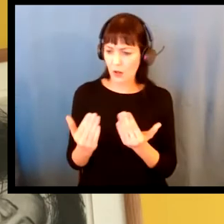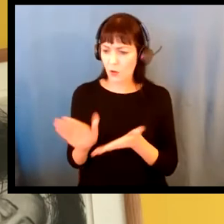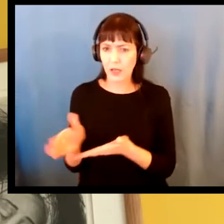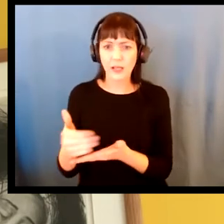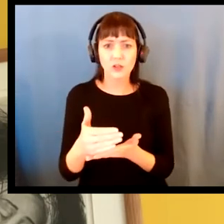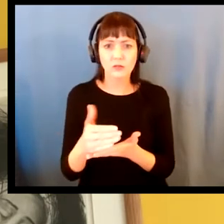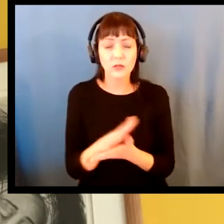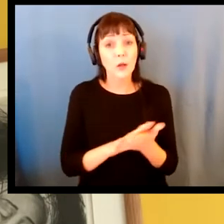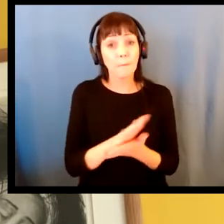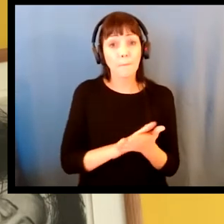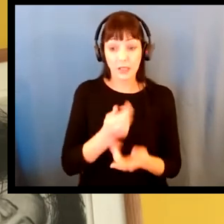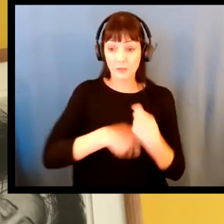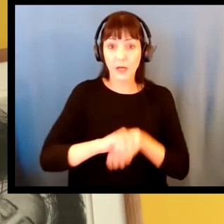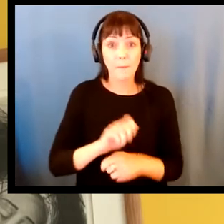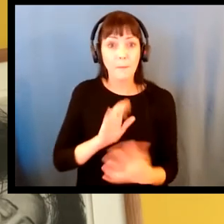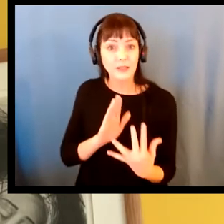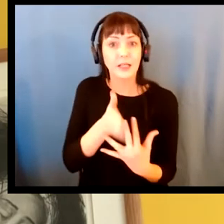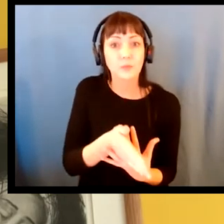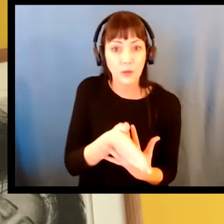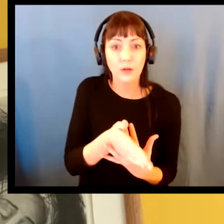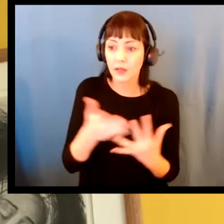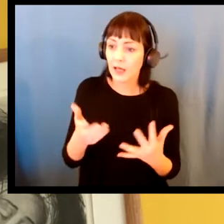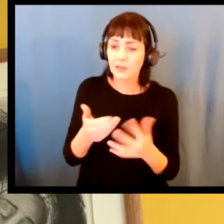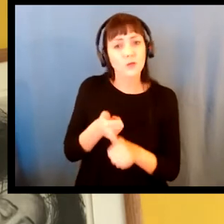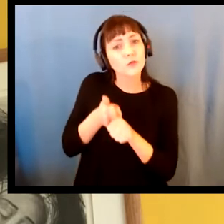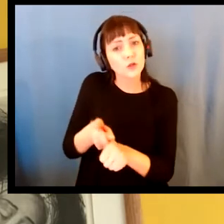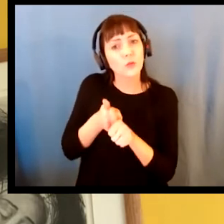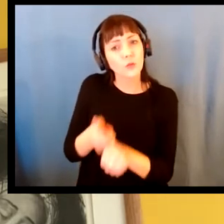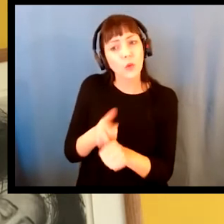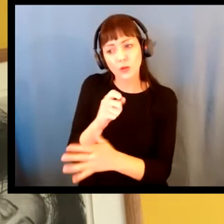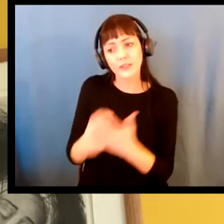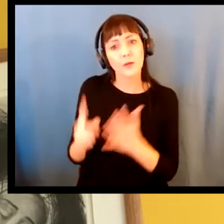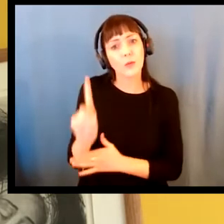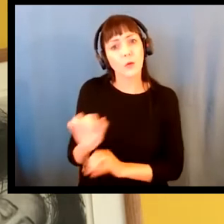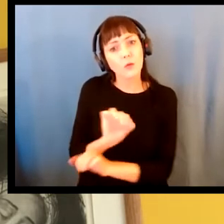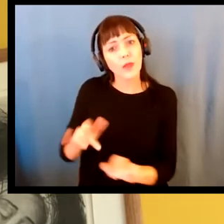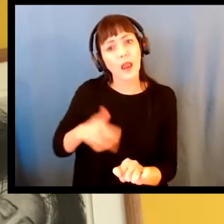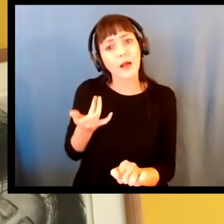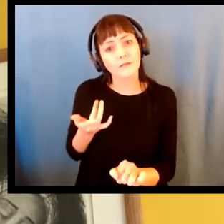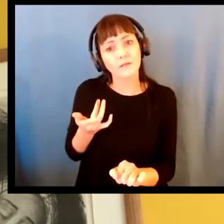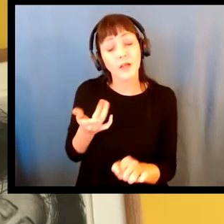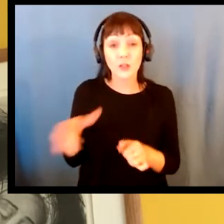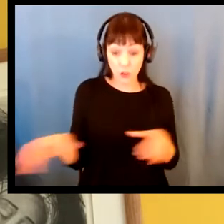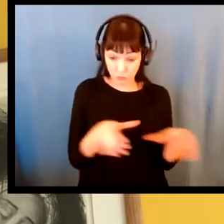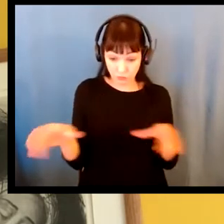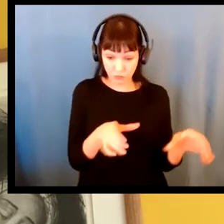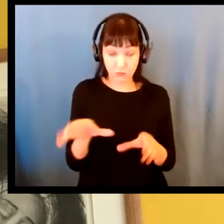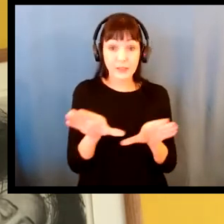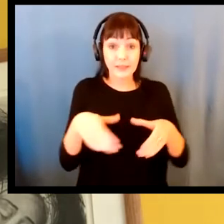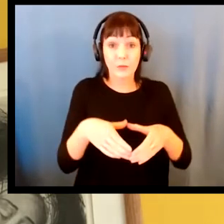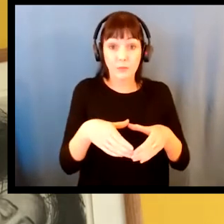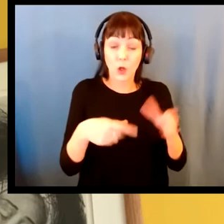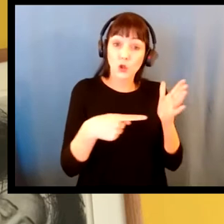that was inclusive and affirming of disabled people's lives? So we brought together a small team of disabled people,